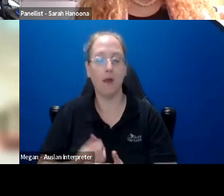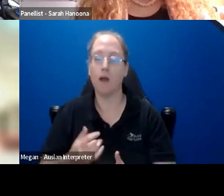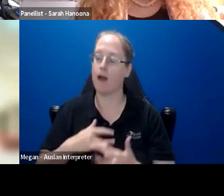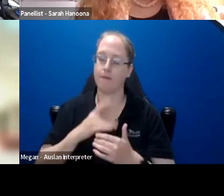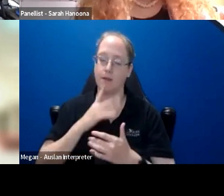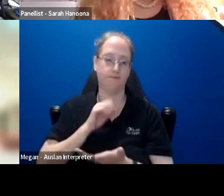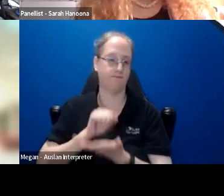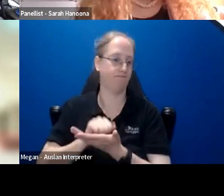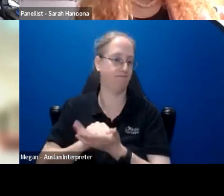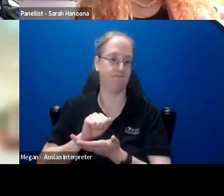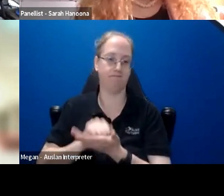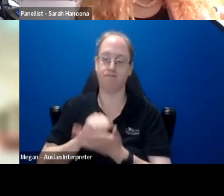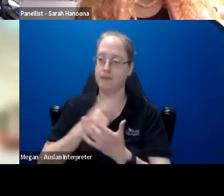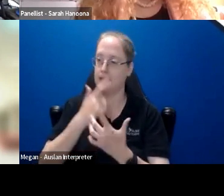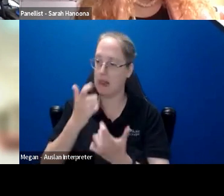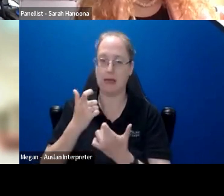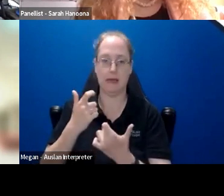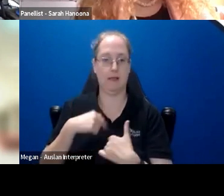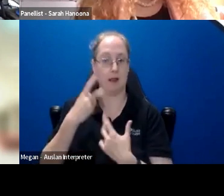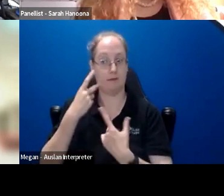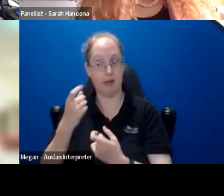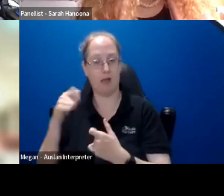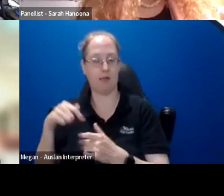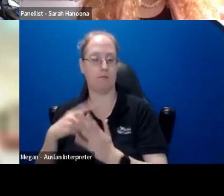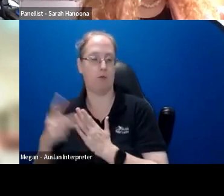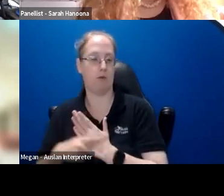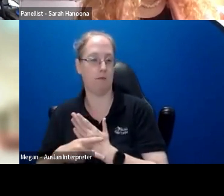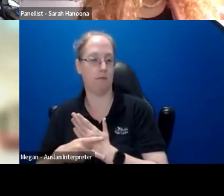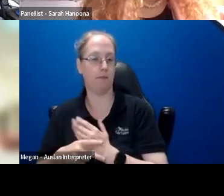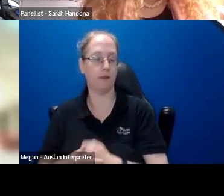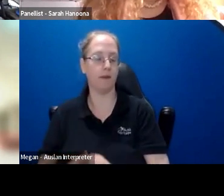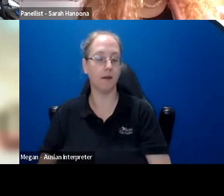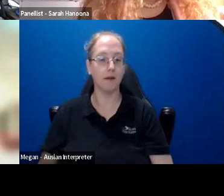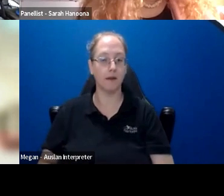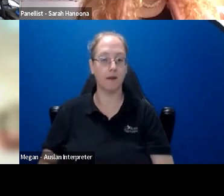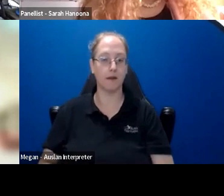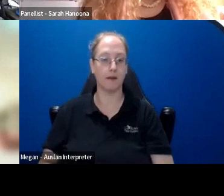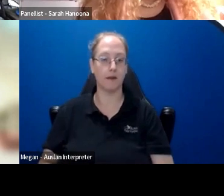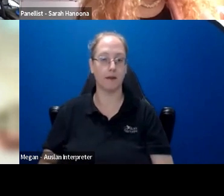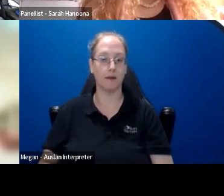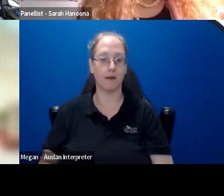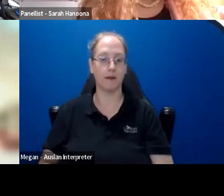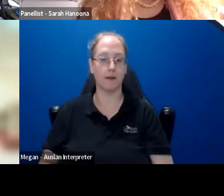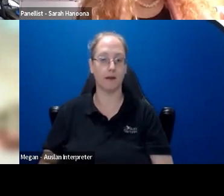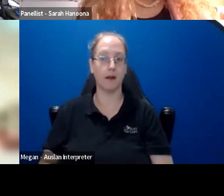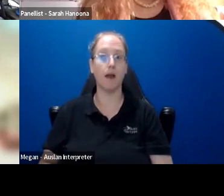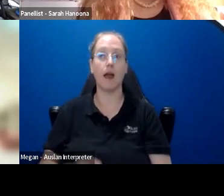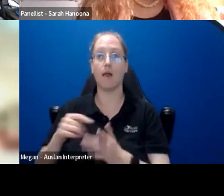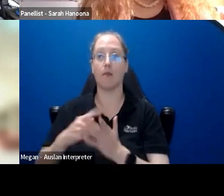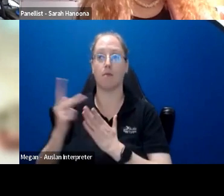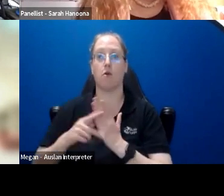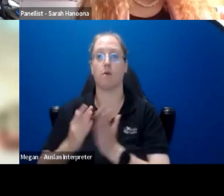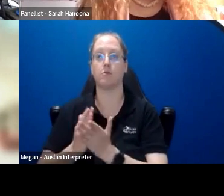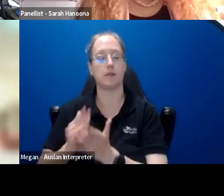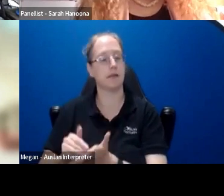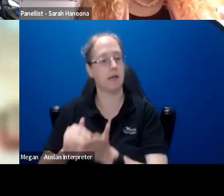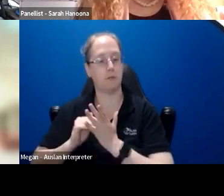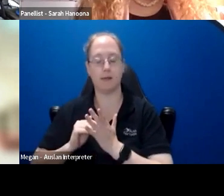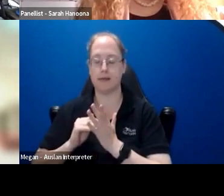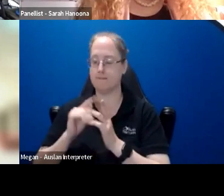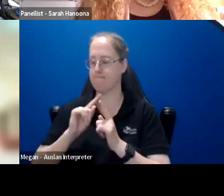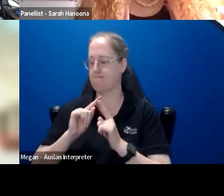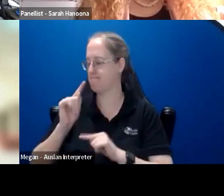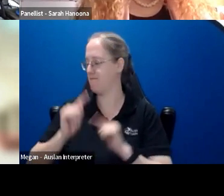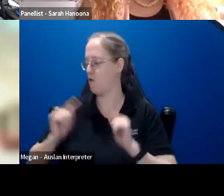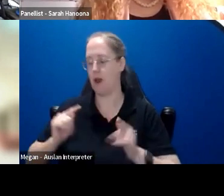so lucky that I was able to come across this program. And totally, the program has helped me in so many different ways. It's